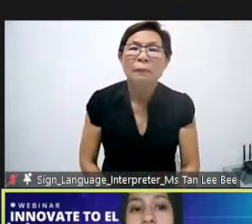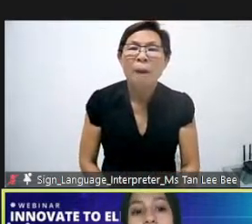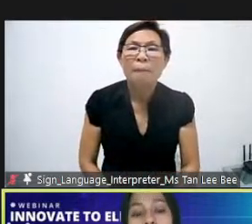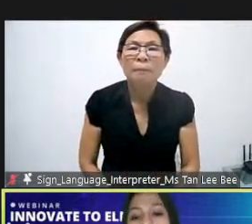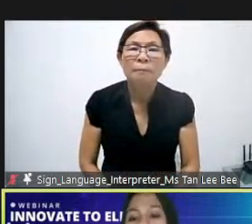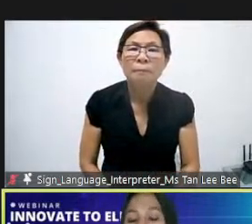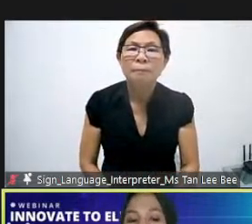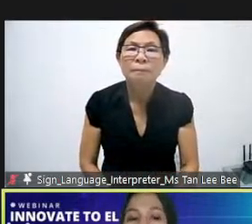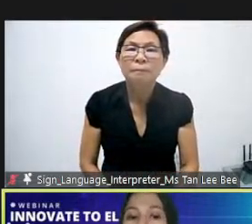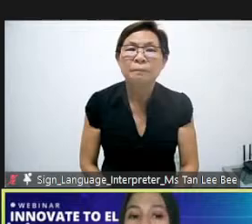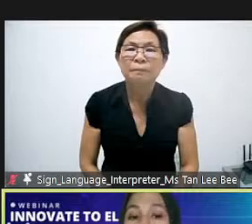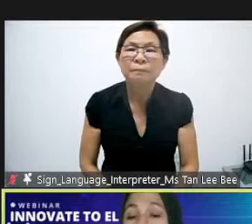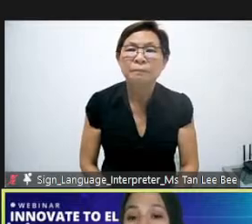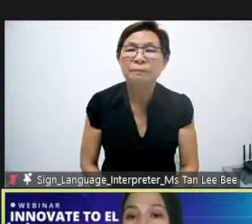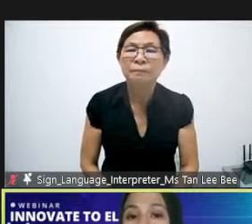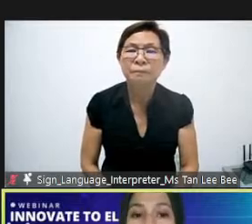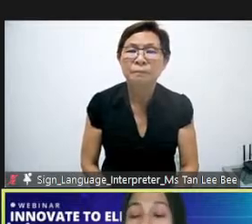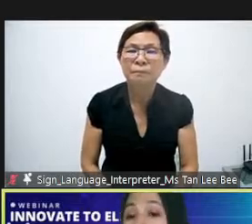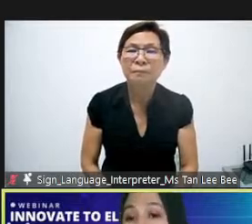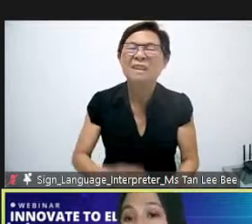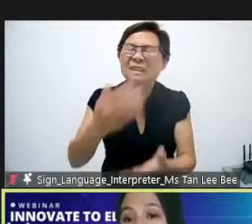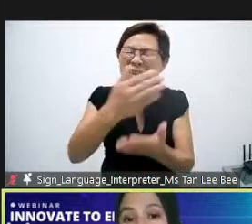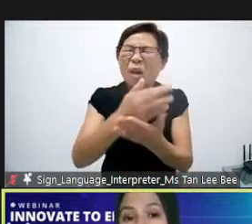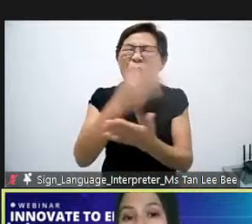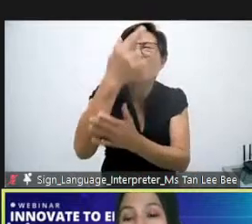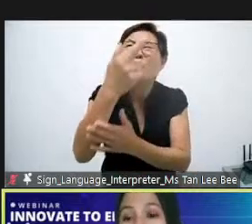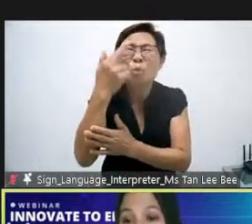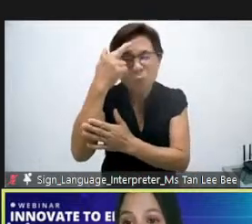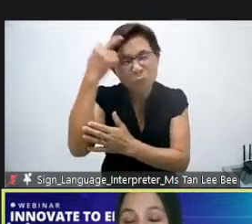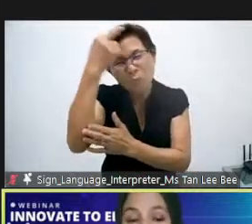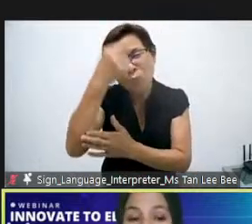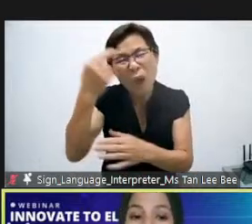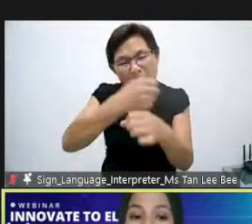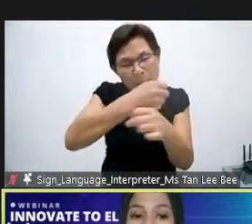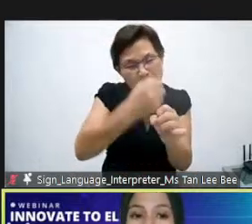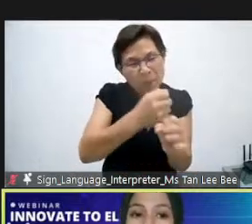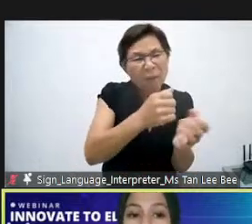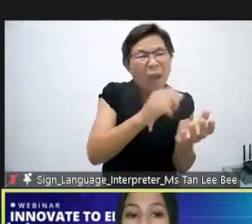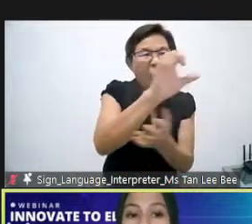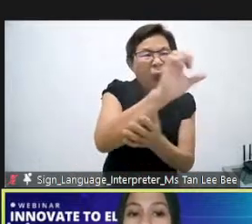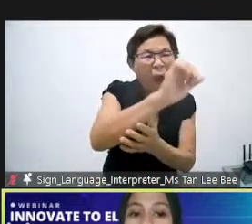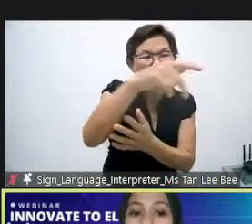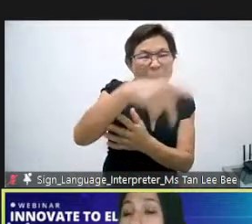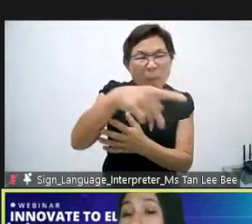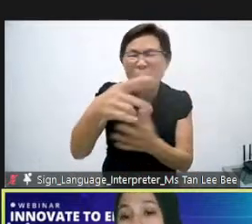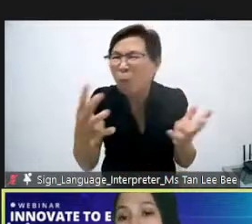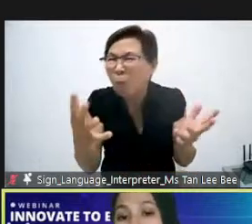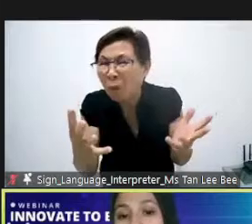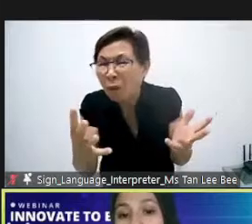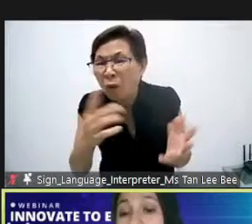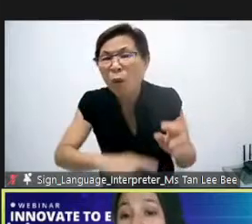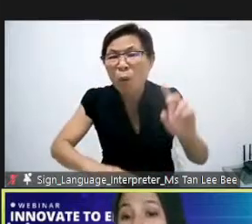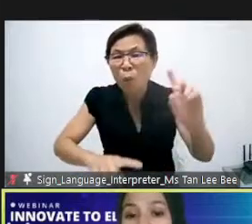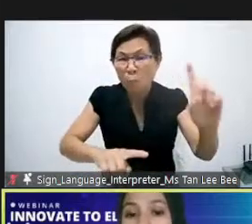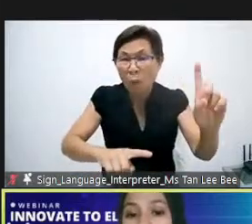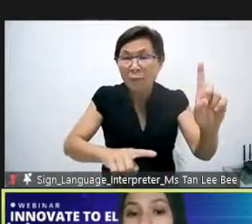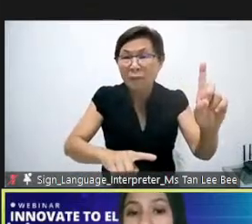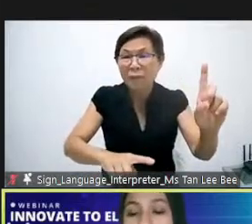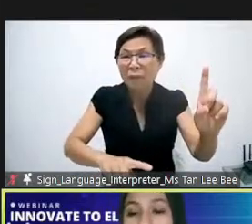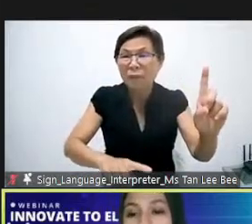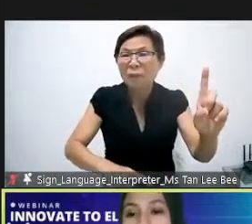Okay, some reason why I developed these apps are one is a gadget are so